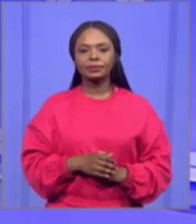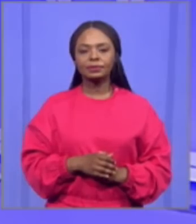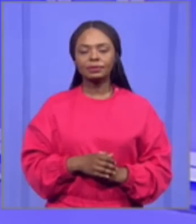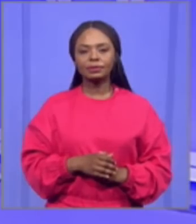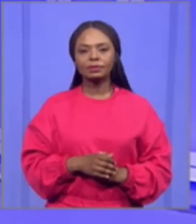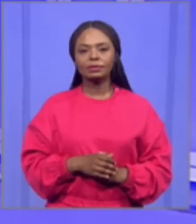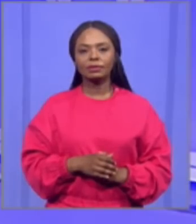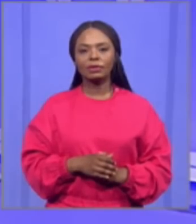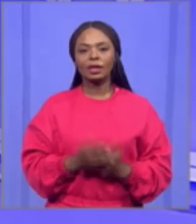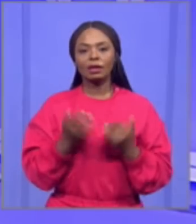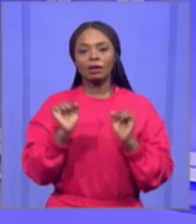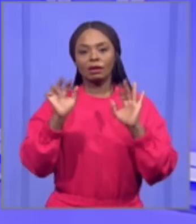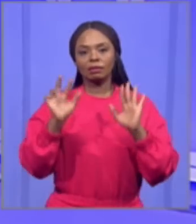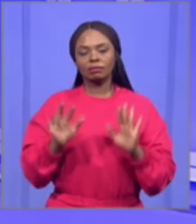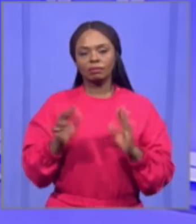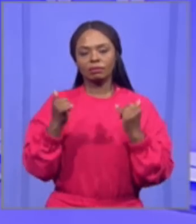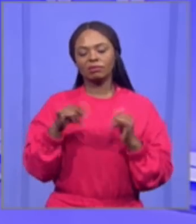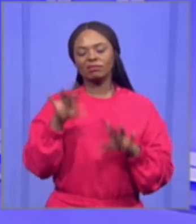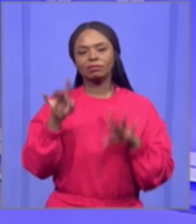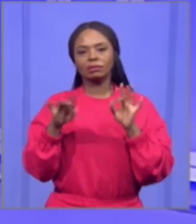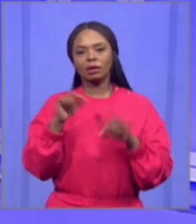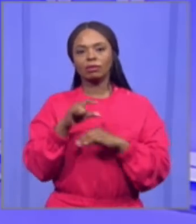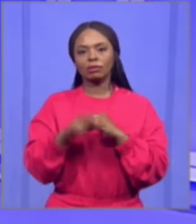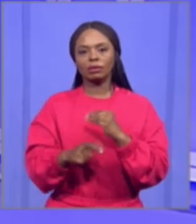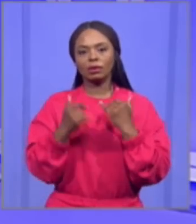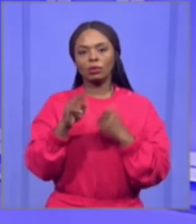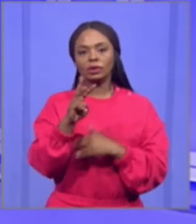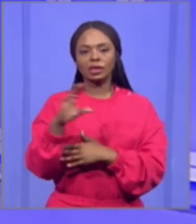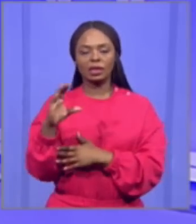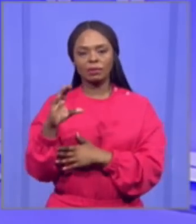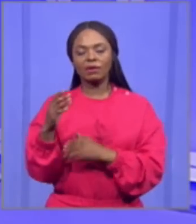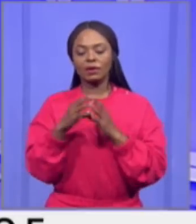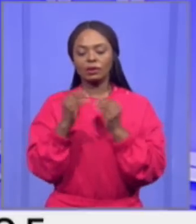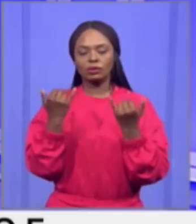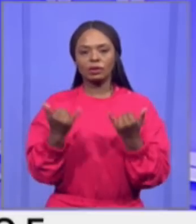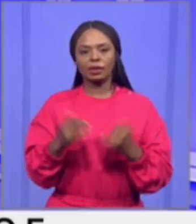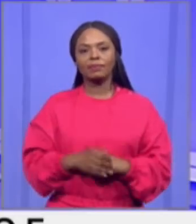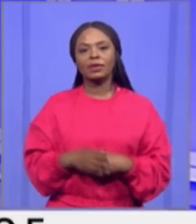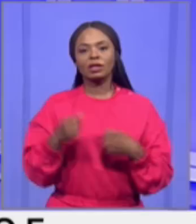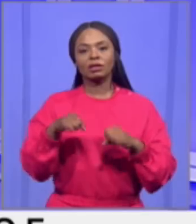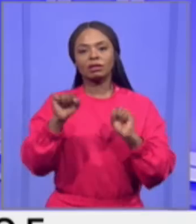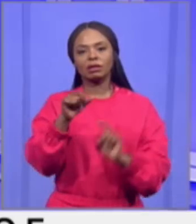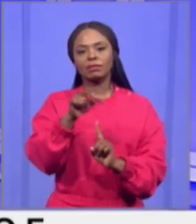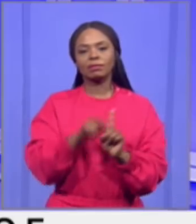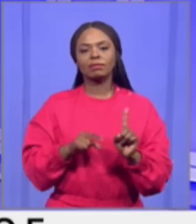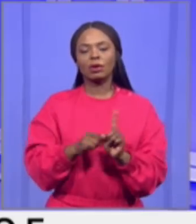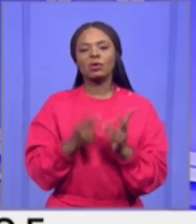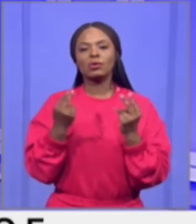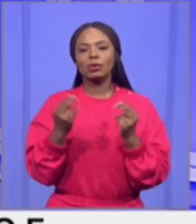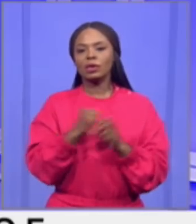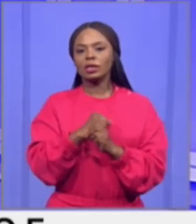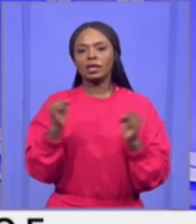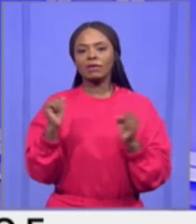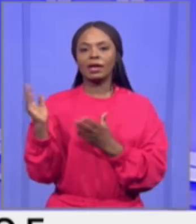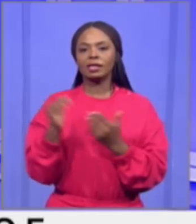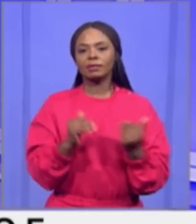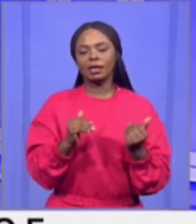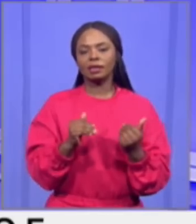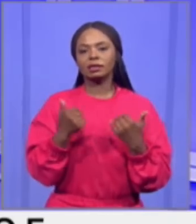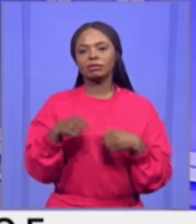Seboka sa borobong sa kgetha baetapele ba ANC Western Cape se fedile ka jeno mo modulasetulo e motjha eo le yana a neng a sa sheba maemo a